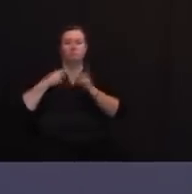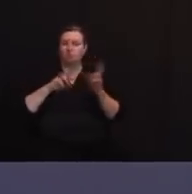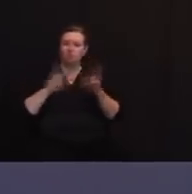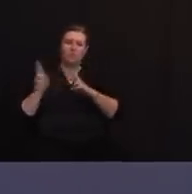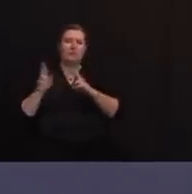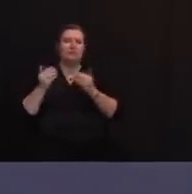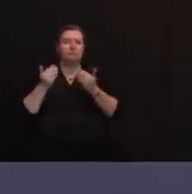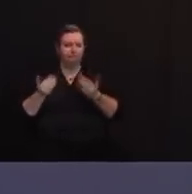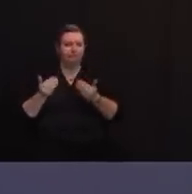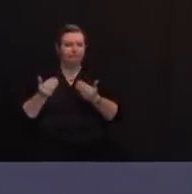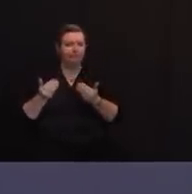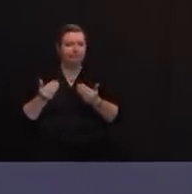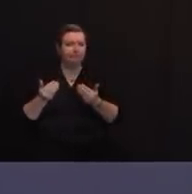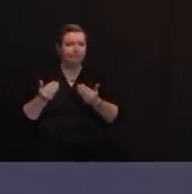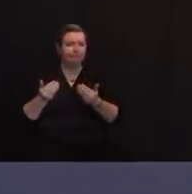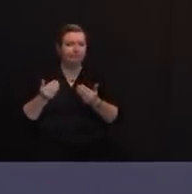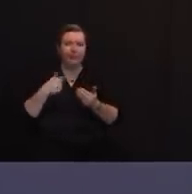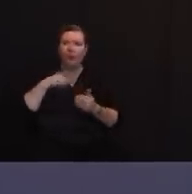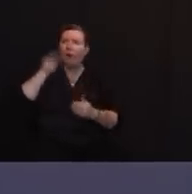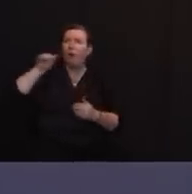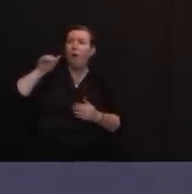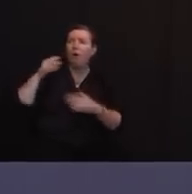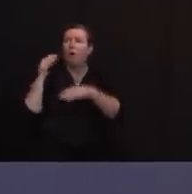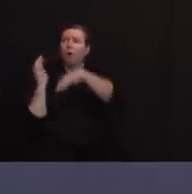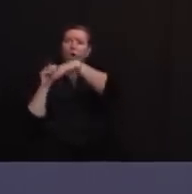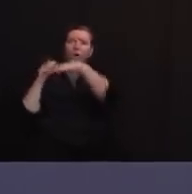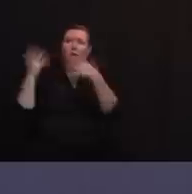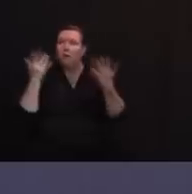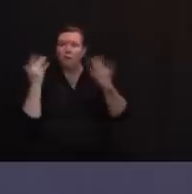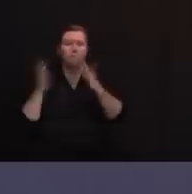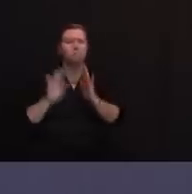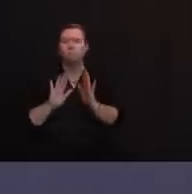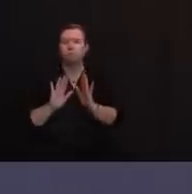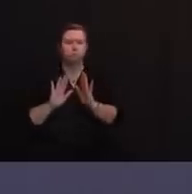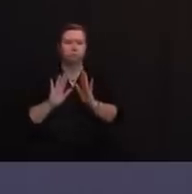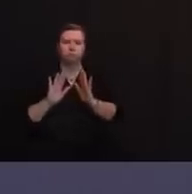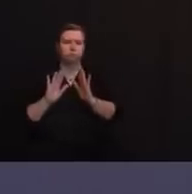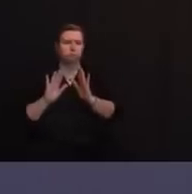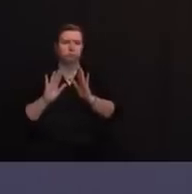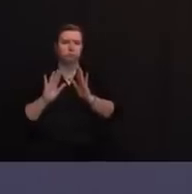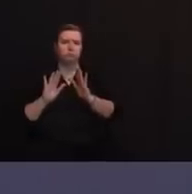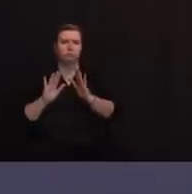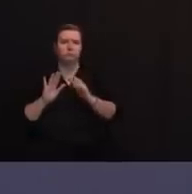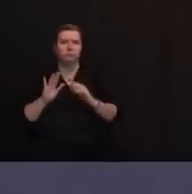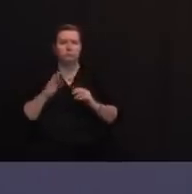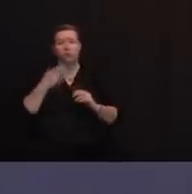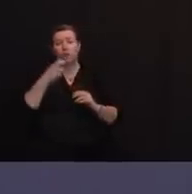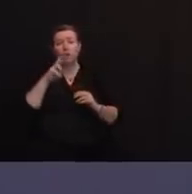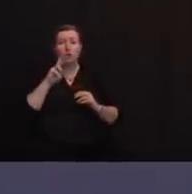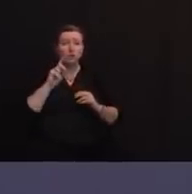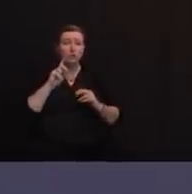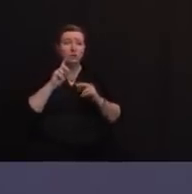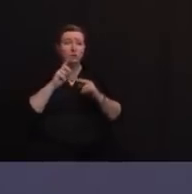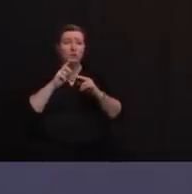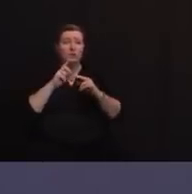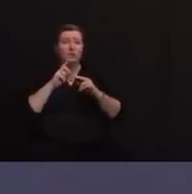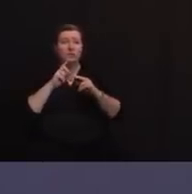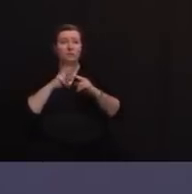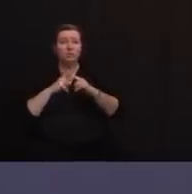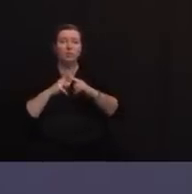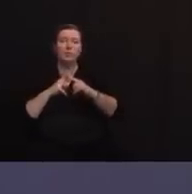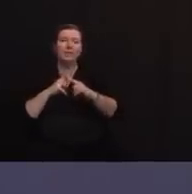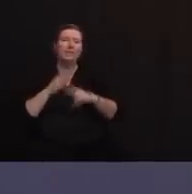add color on that. And I'm not qualified to answer herd immunity, but I will repeat something that Tony Fauci